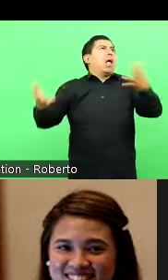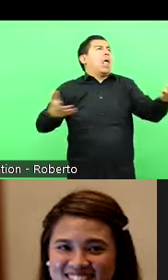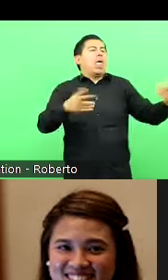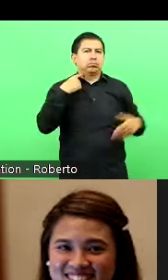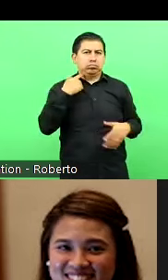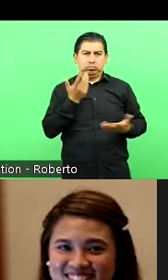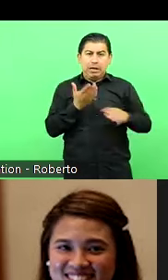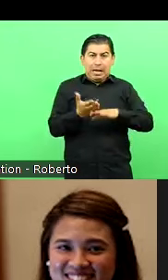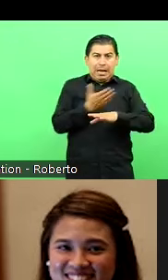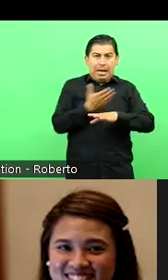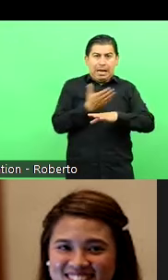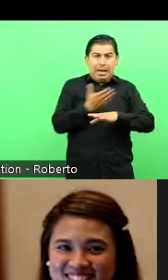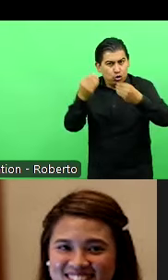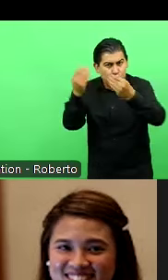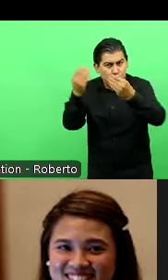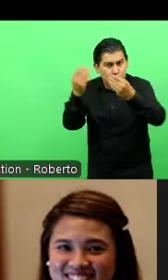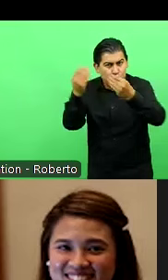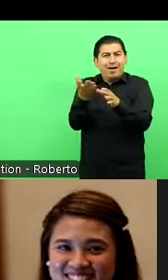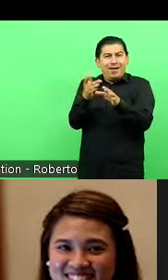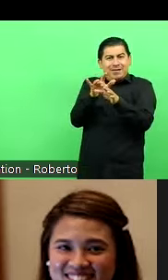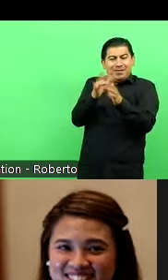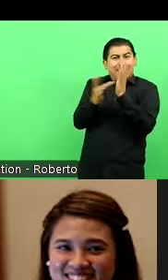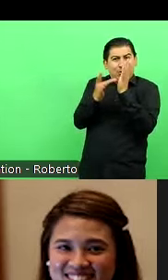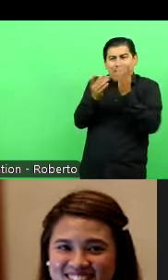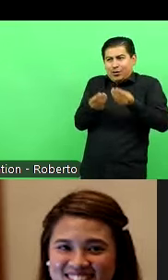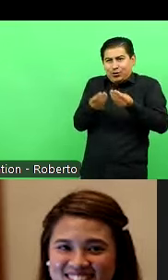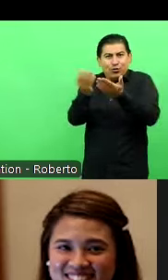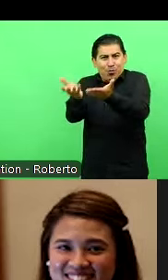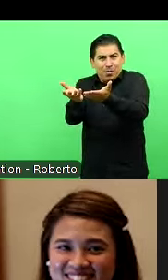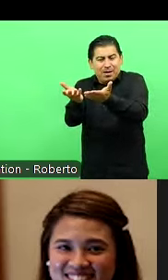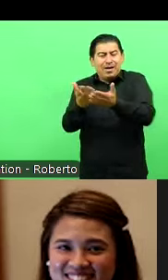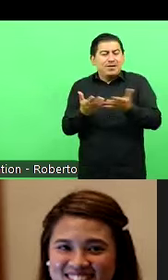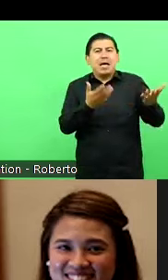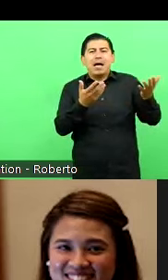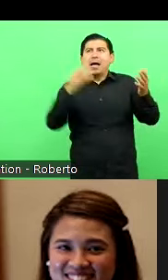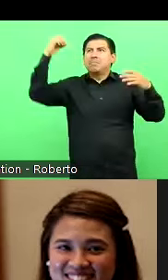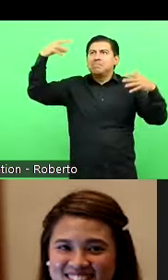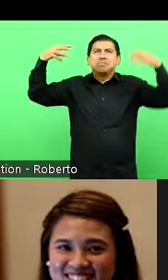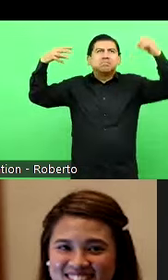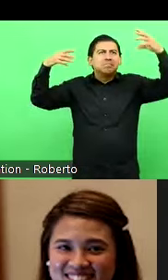auditing evacuation areas or the shelters that we use in disasters.